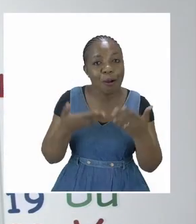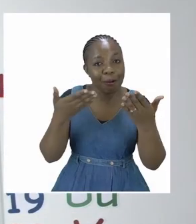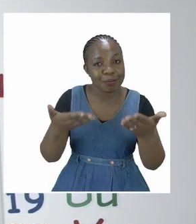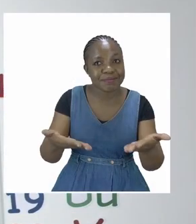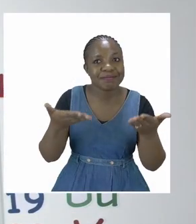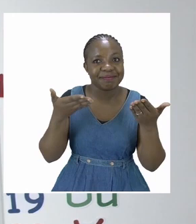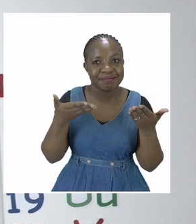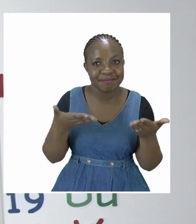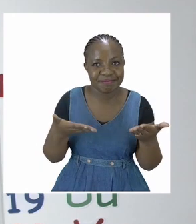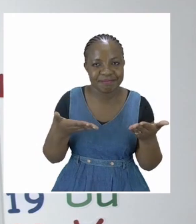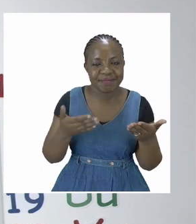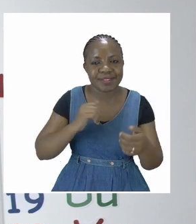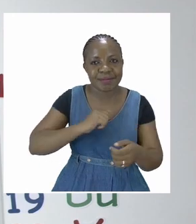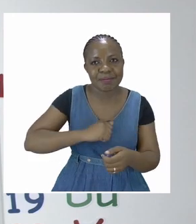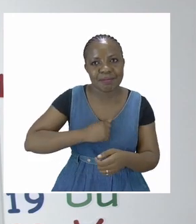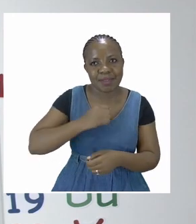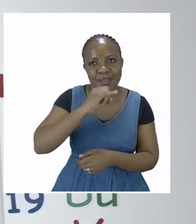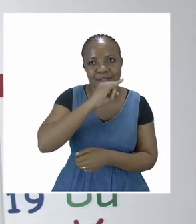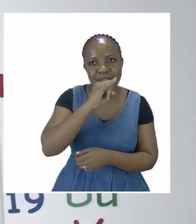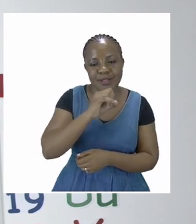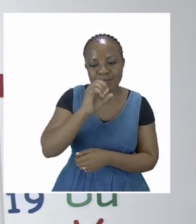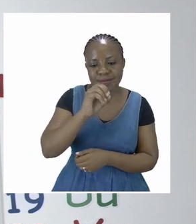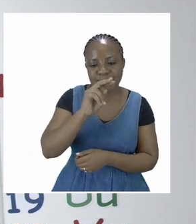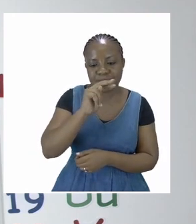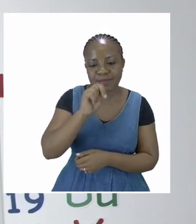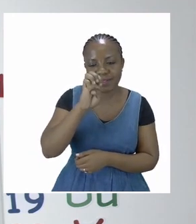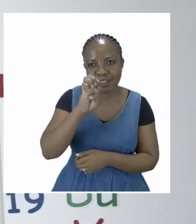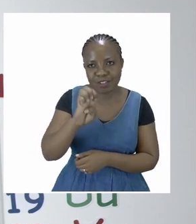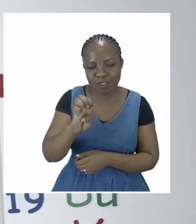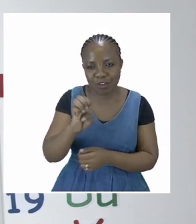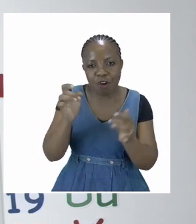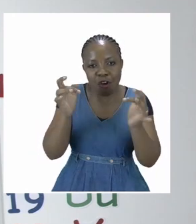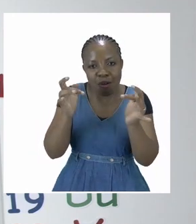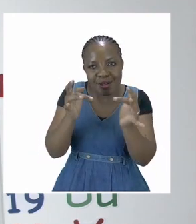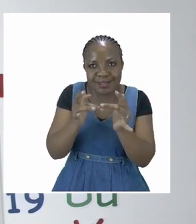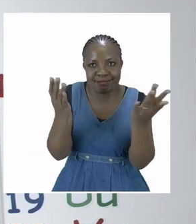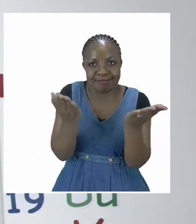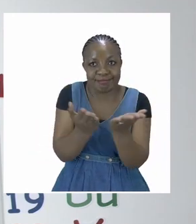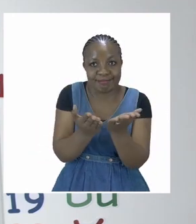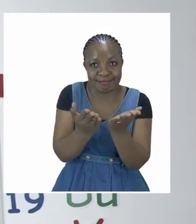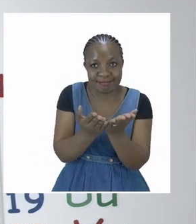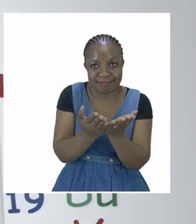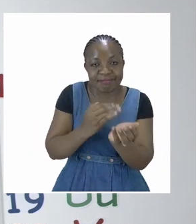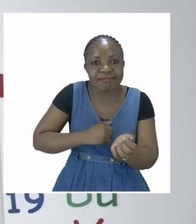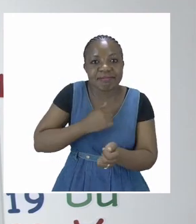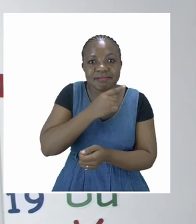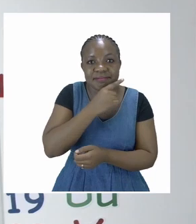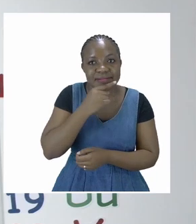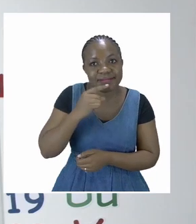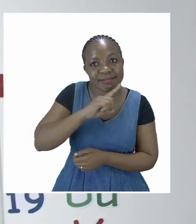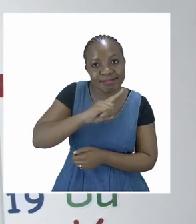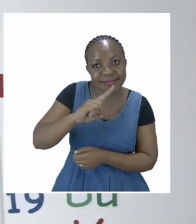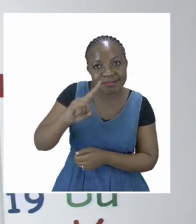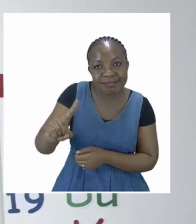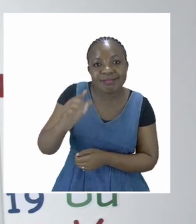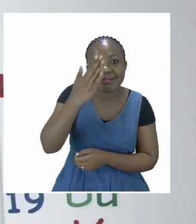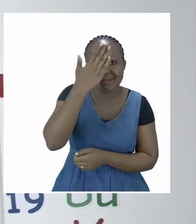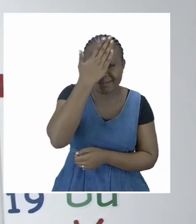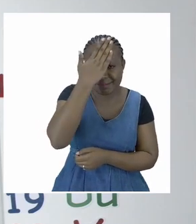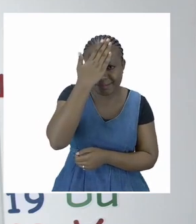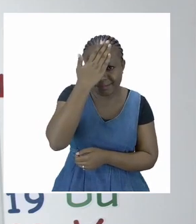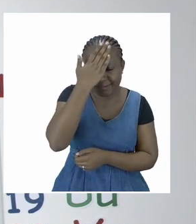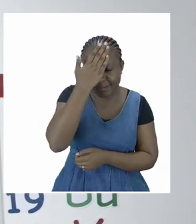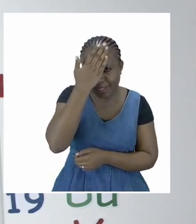Welcome to My Zone Online School. My name is Teacher Mutsa. Get your education